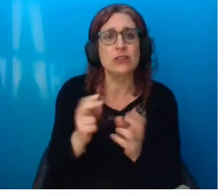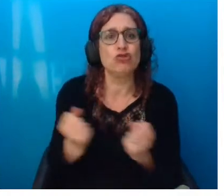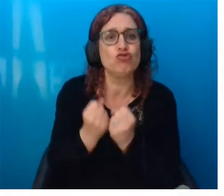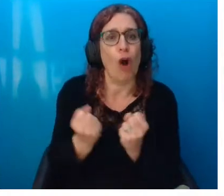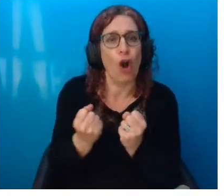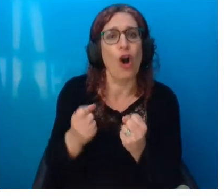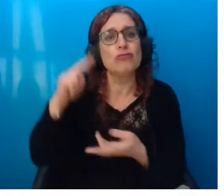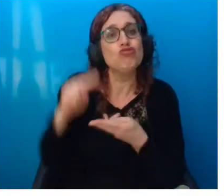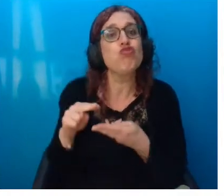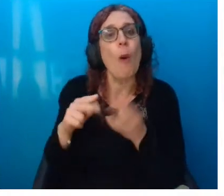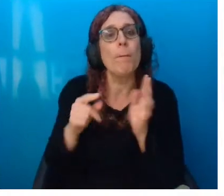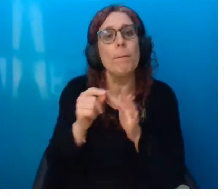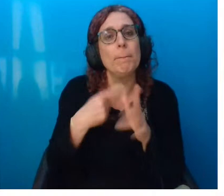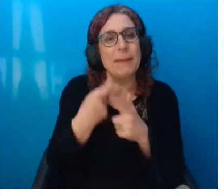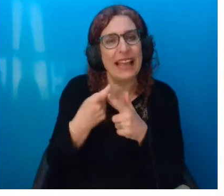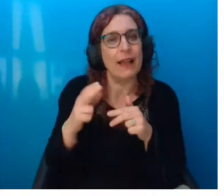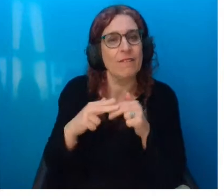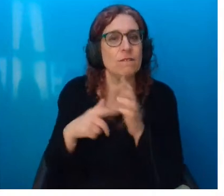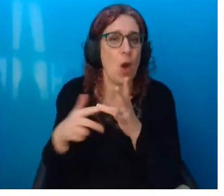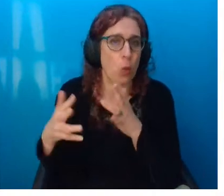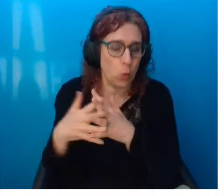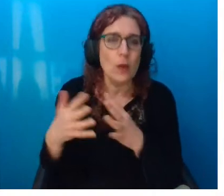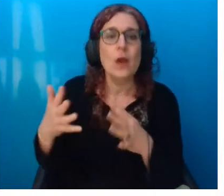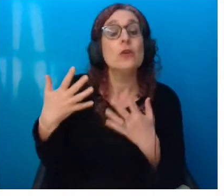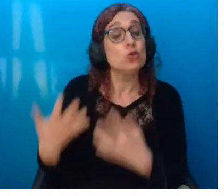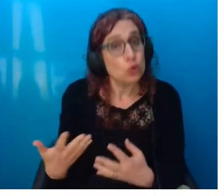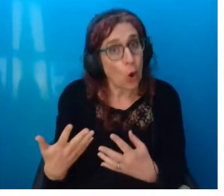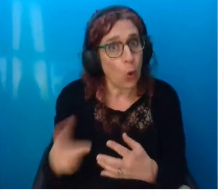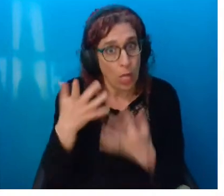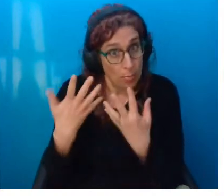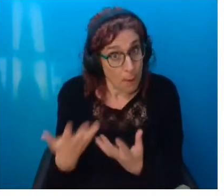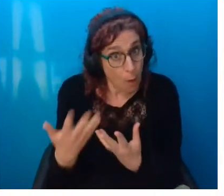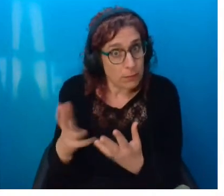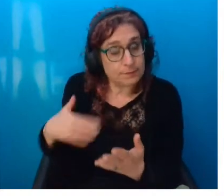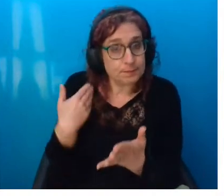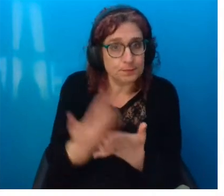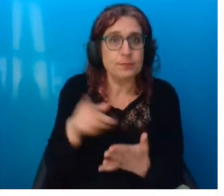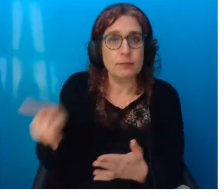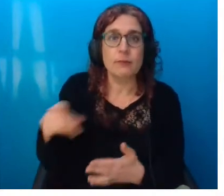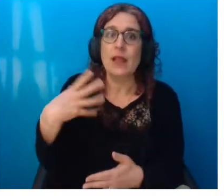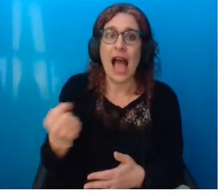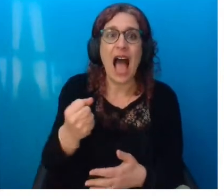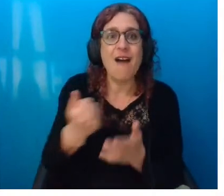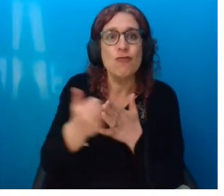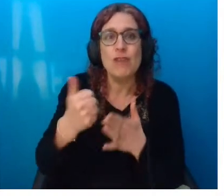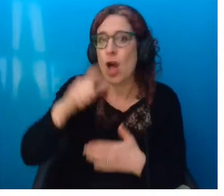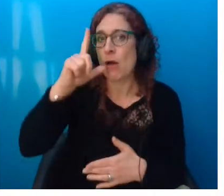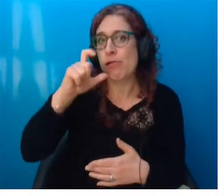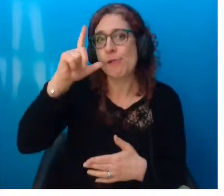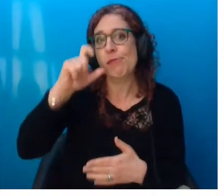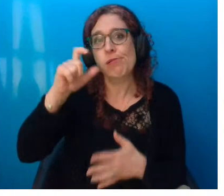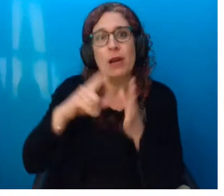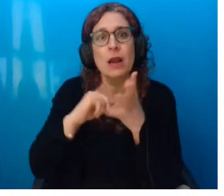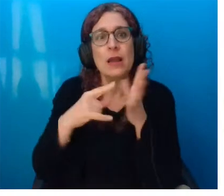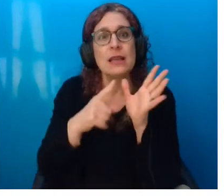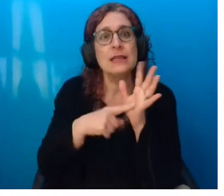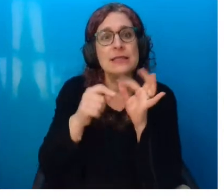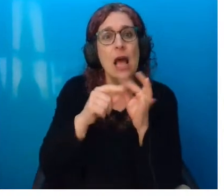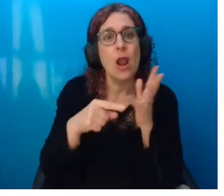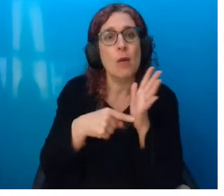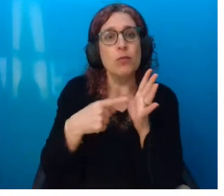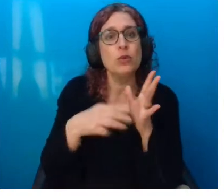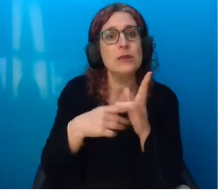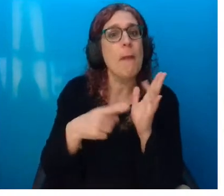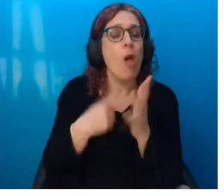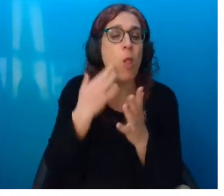So up to now, the suggested treatment has been to give these patients intermittent salbutamol, but the latest suggestion from the GINA